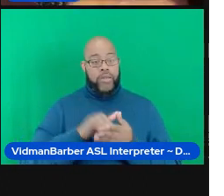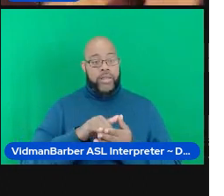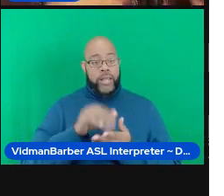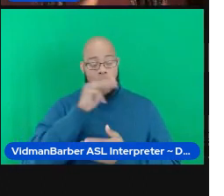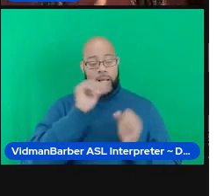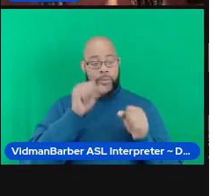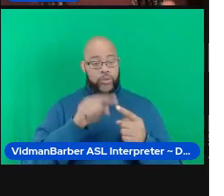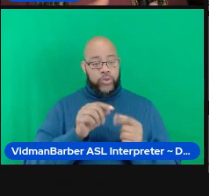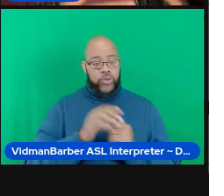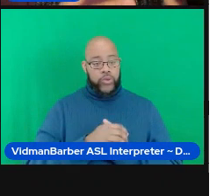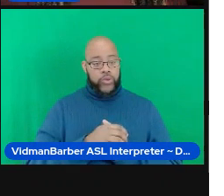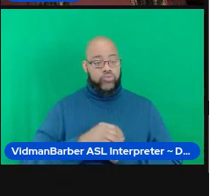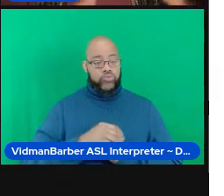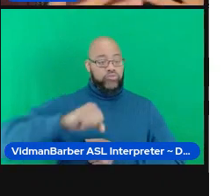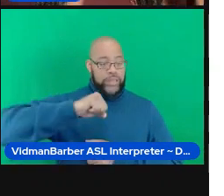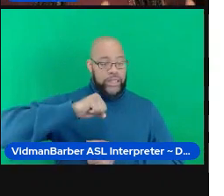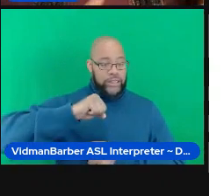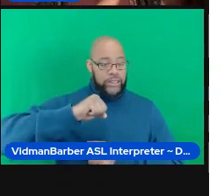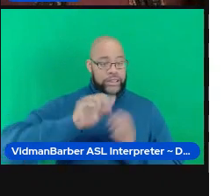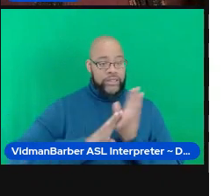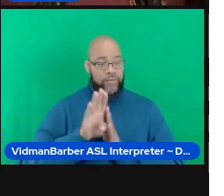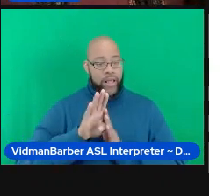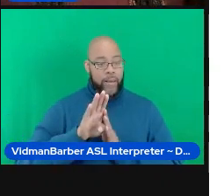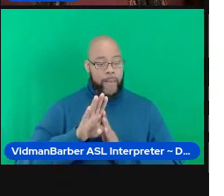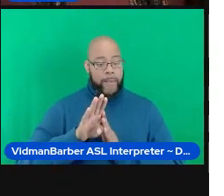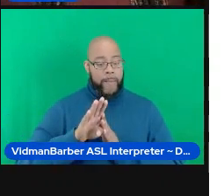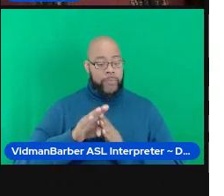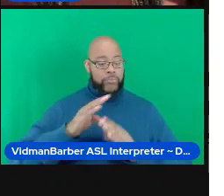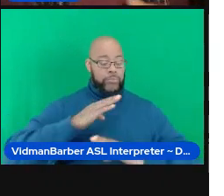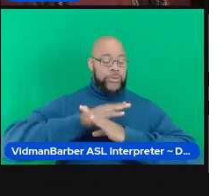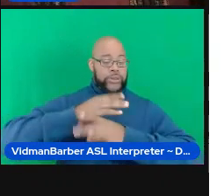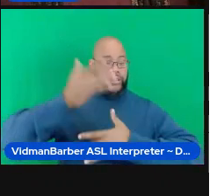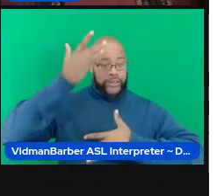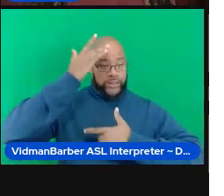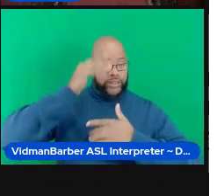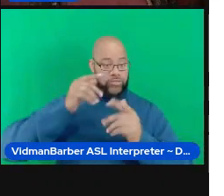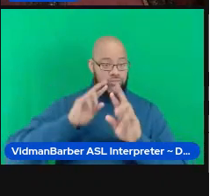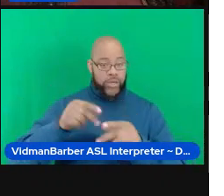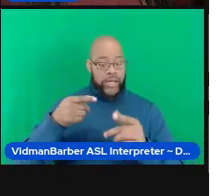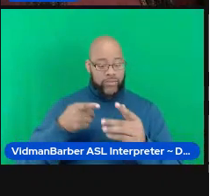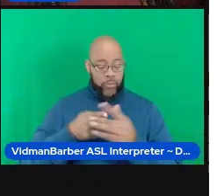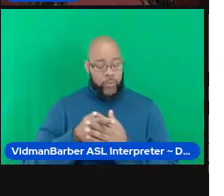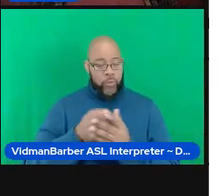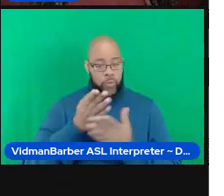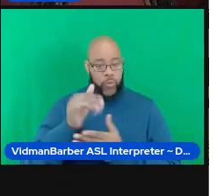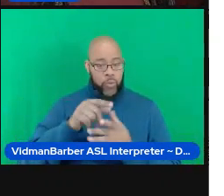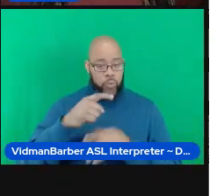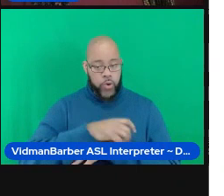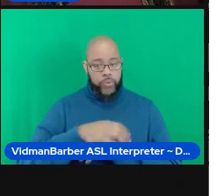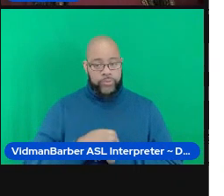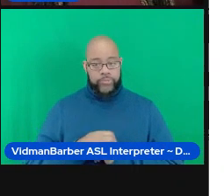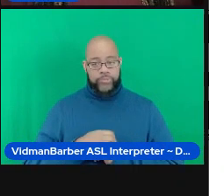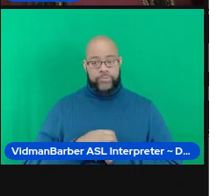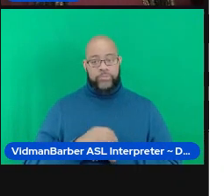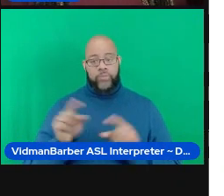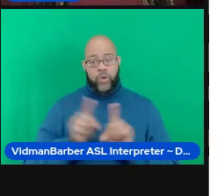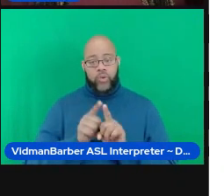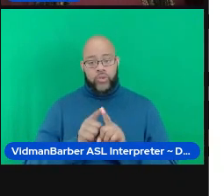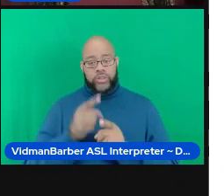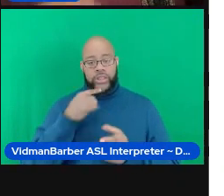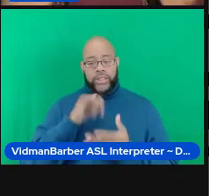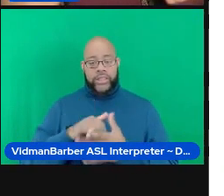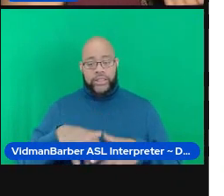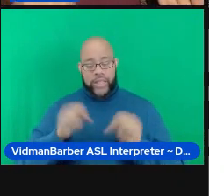to resist or develop an acquired immune response against penetration by these worms. We also confirmed this by